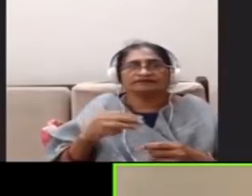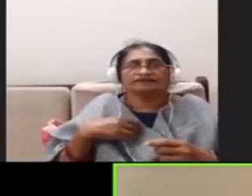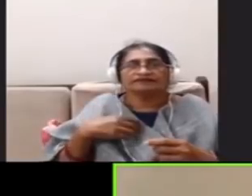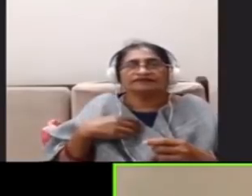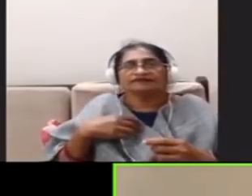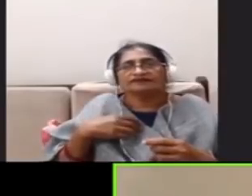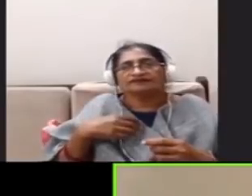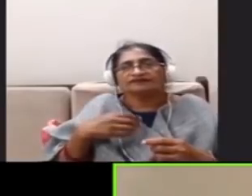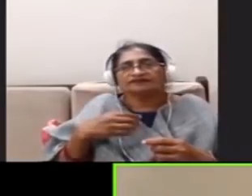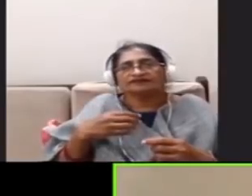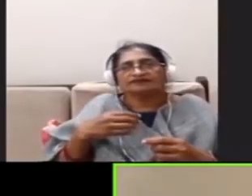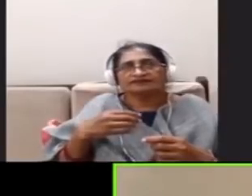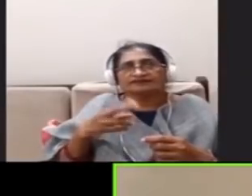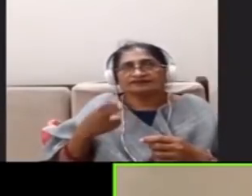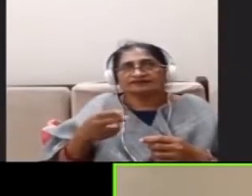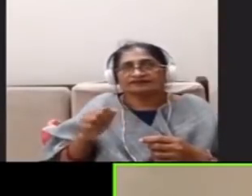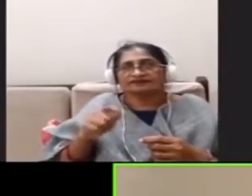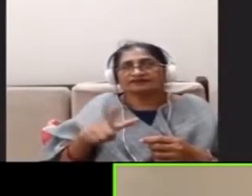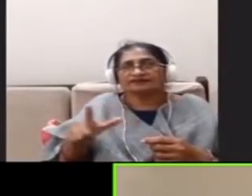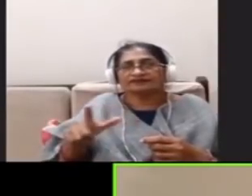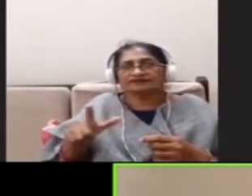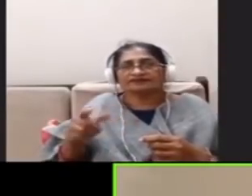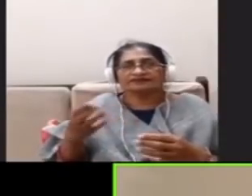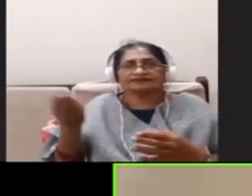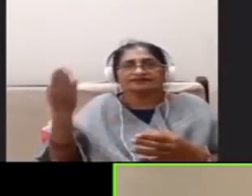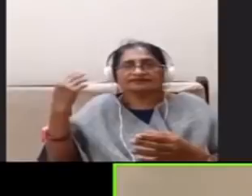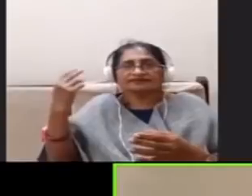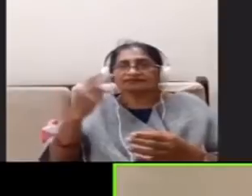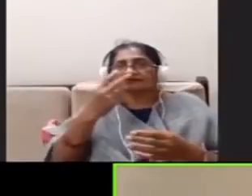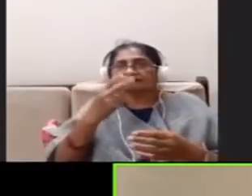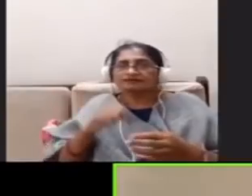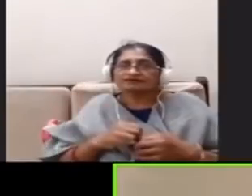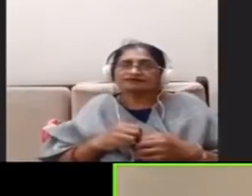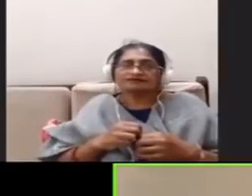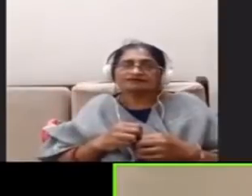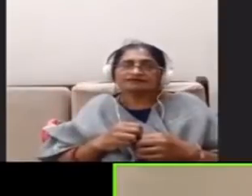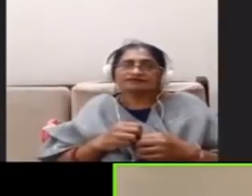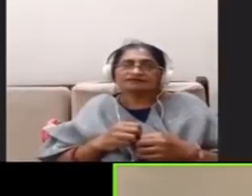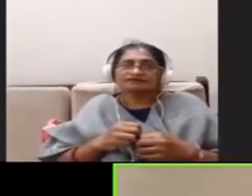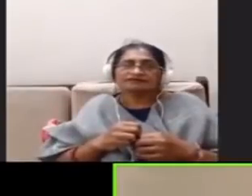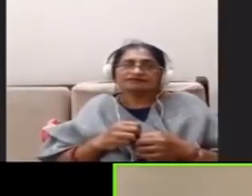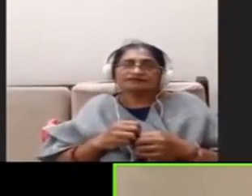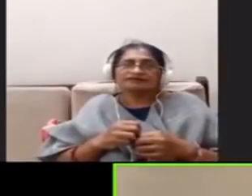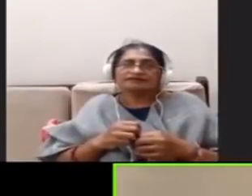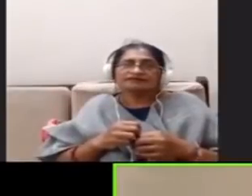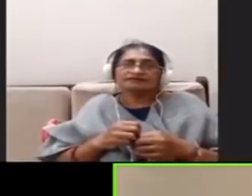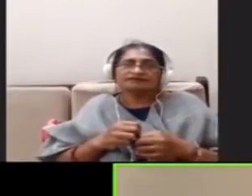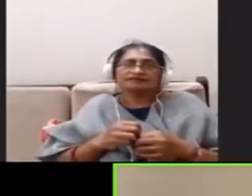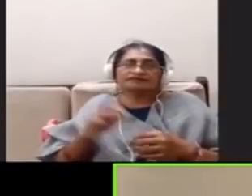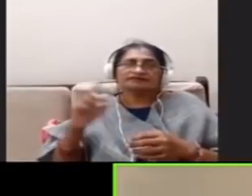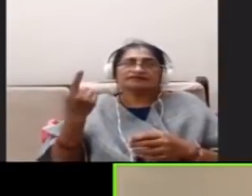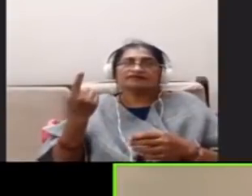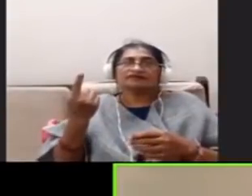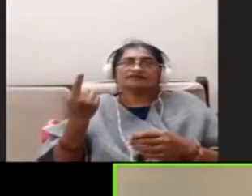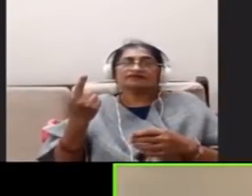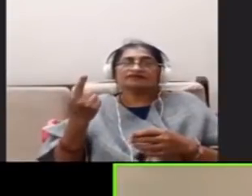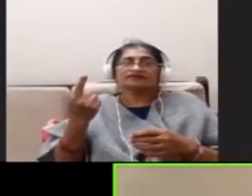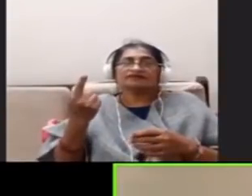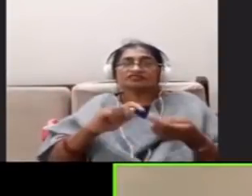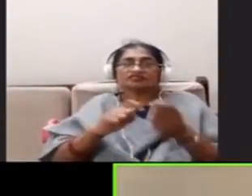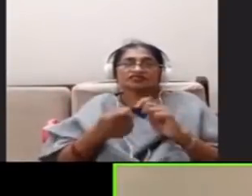by Mr. Hull. And let me just go back and repeat those themes just very briefly. first and foremost is changing